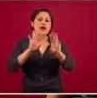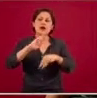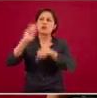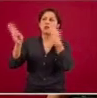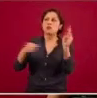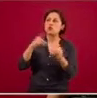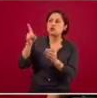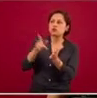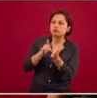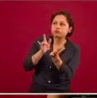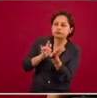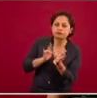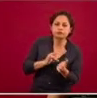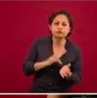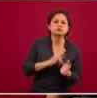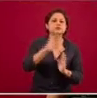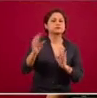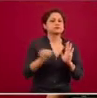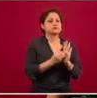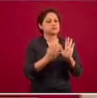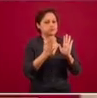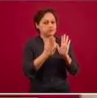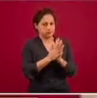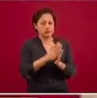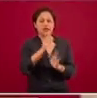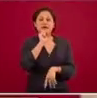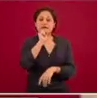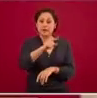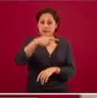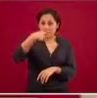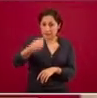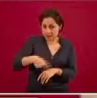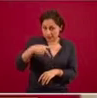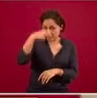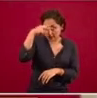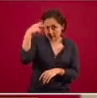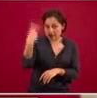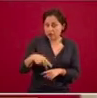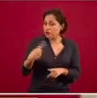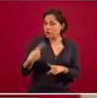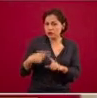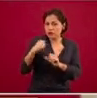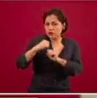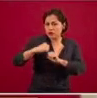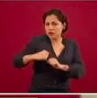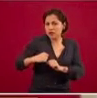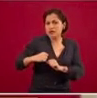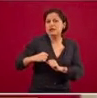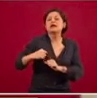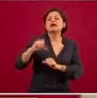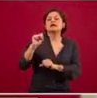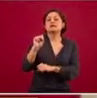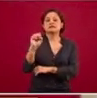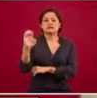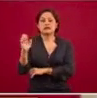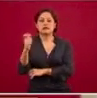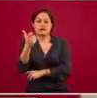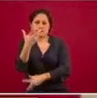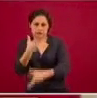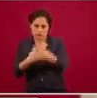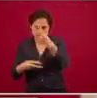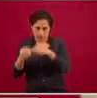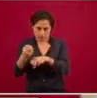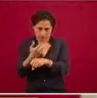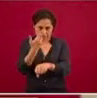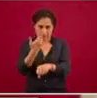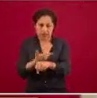that exist around the world to contrast them to some of the guidelines that had been developed in Mexico by the